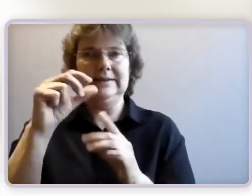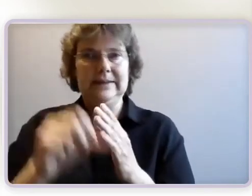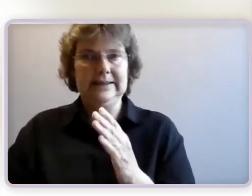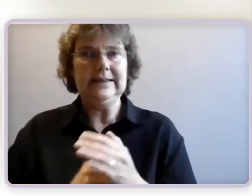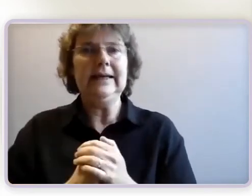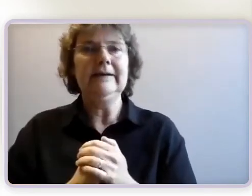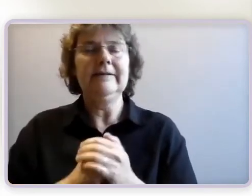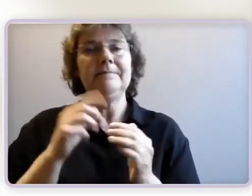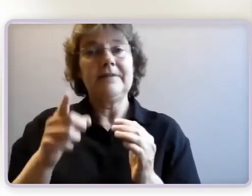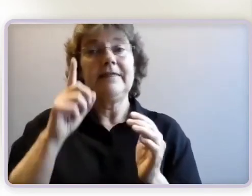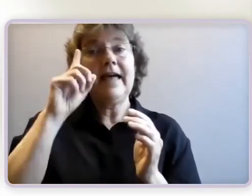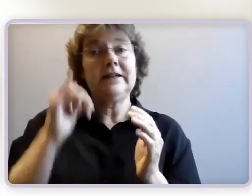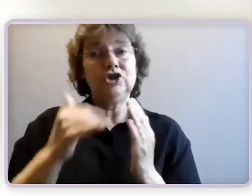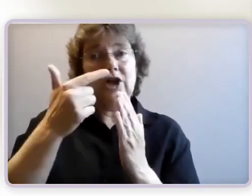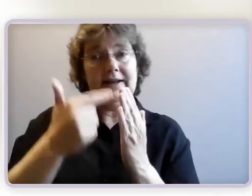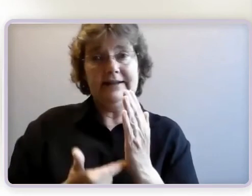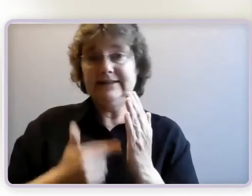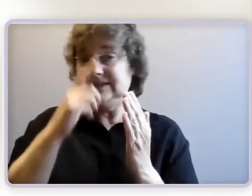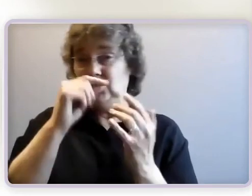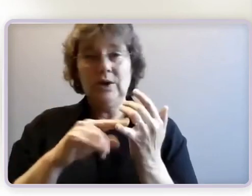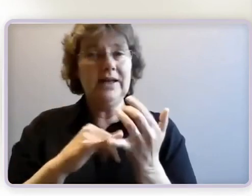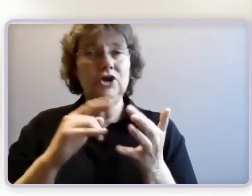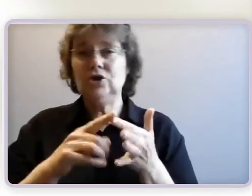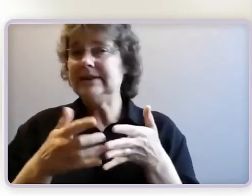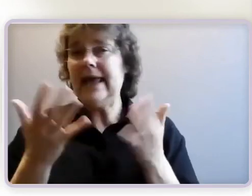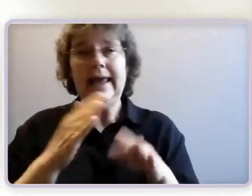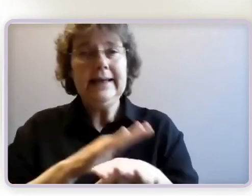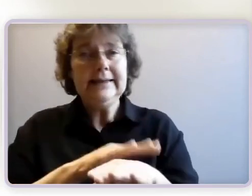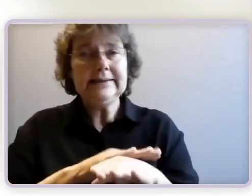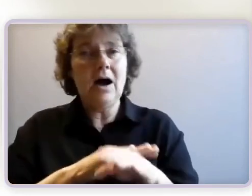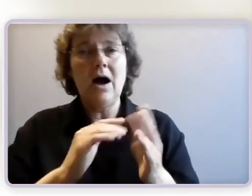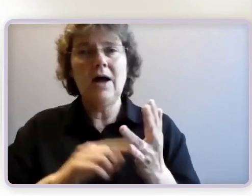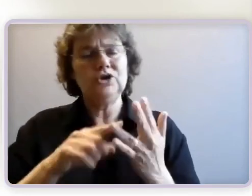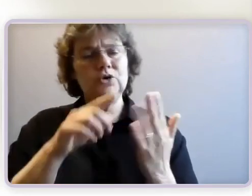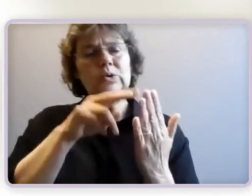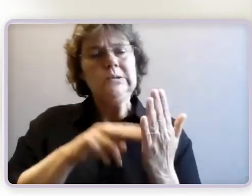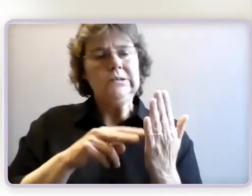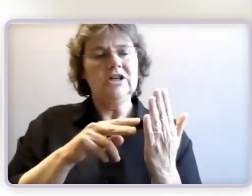to identify if your client should consider getting legal advice.